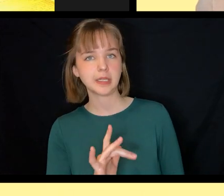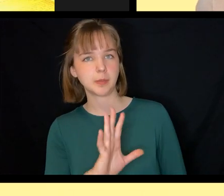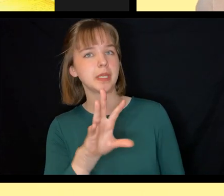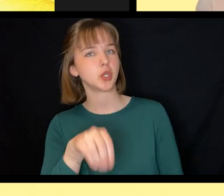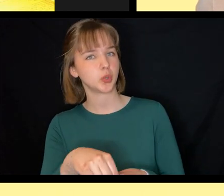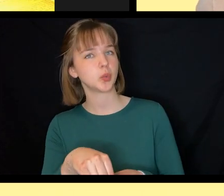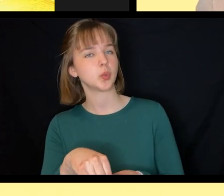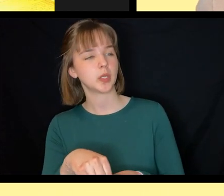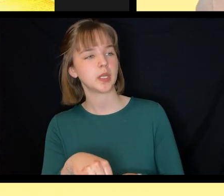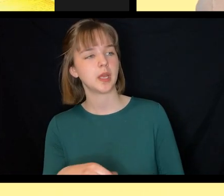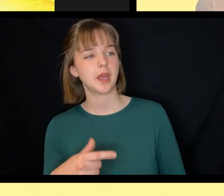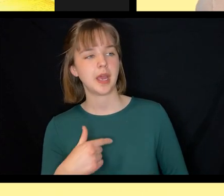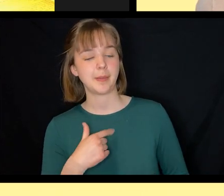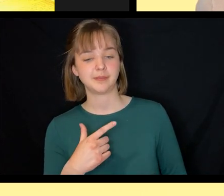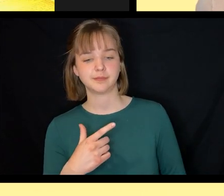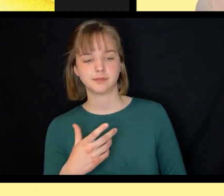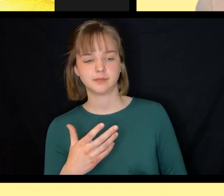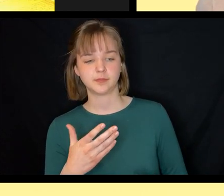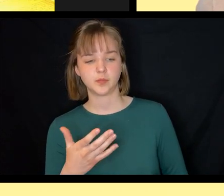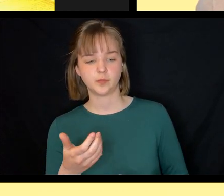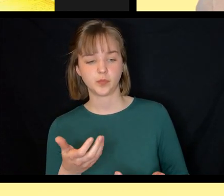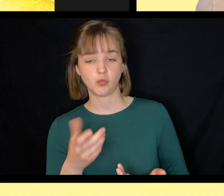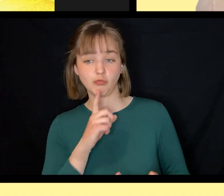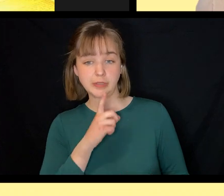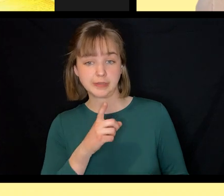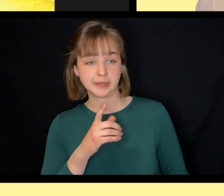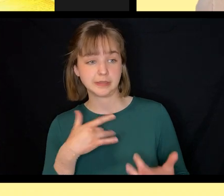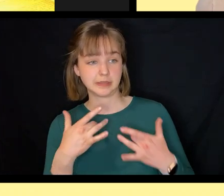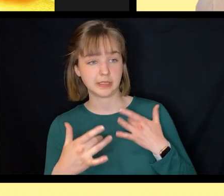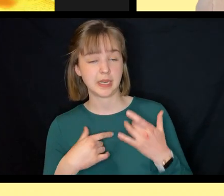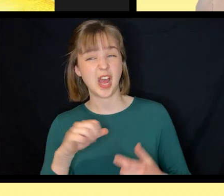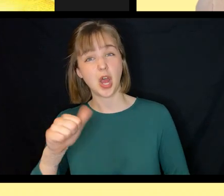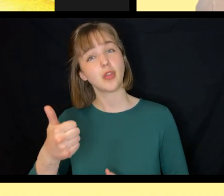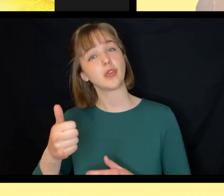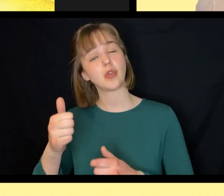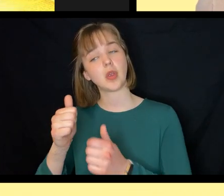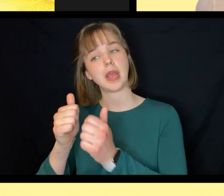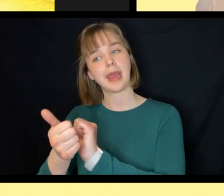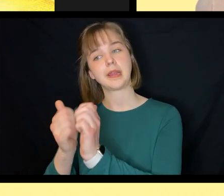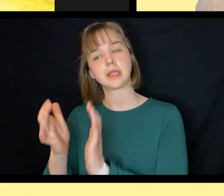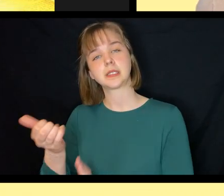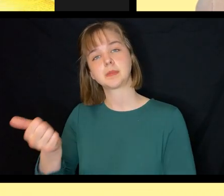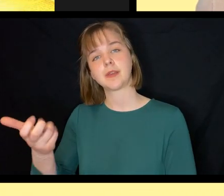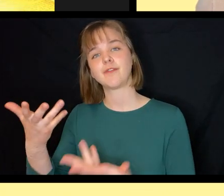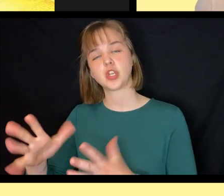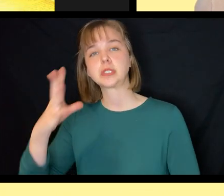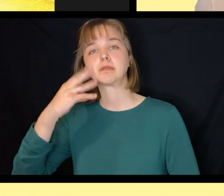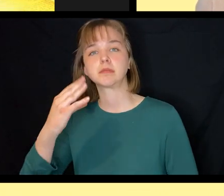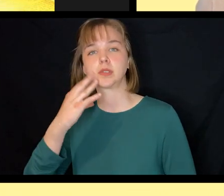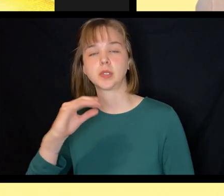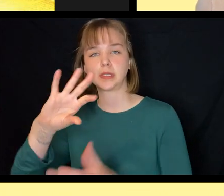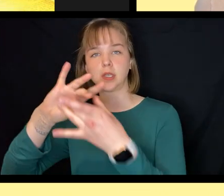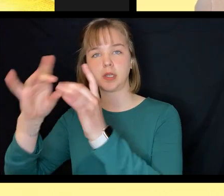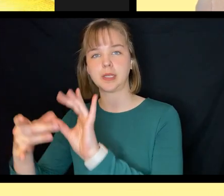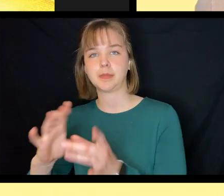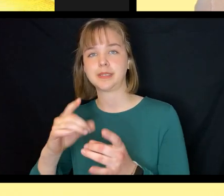And that's just, I don't know. I've talked about it with athletes who have gone to previous games, and are like, man, like it's